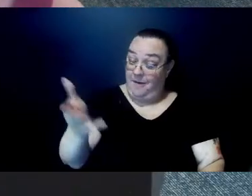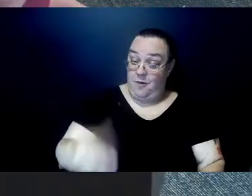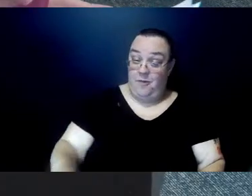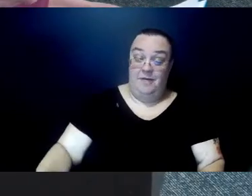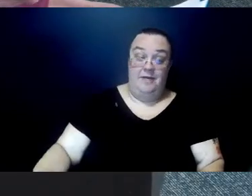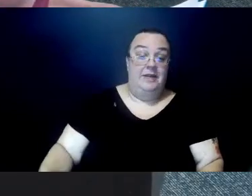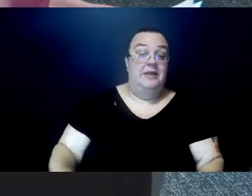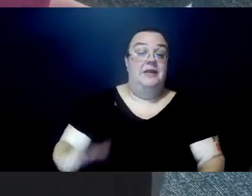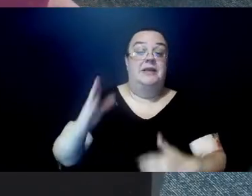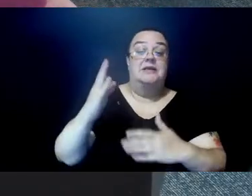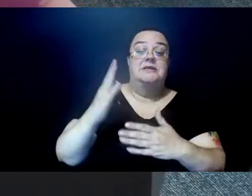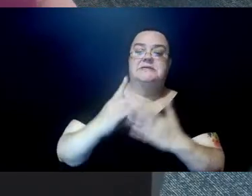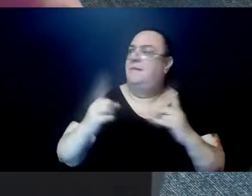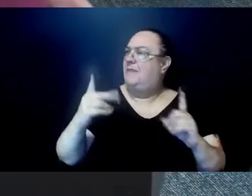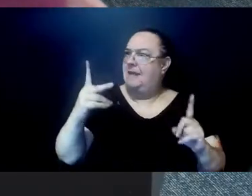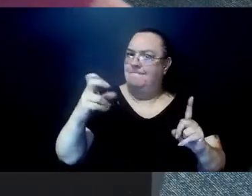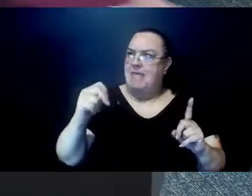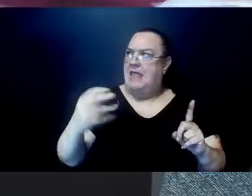Somebody's pen.